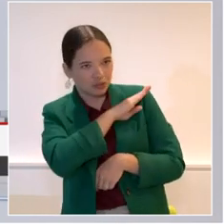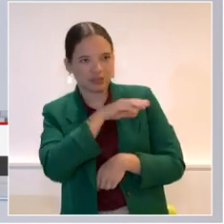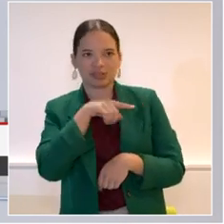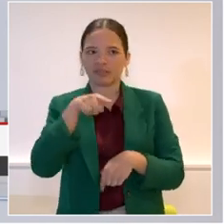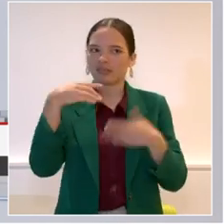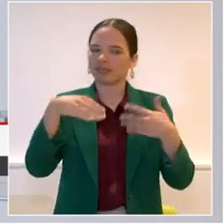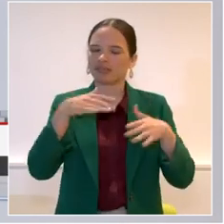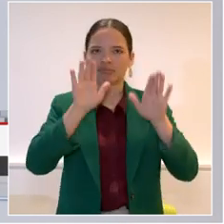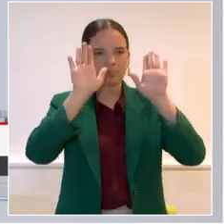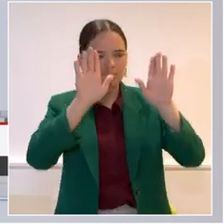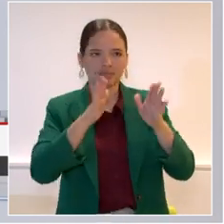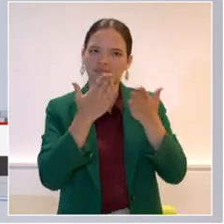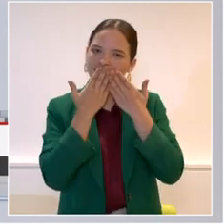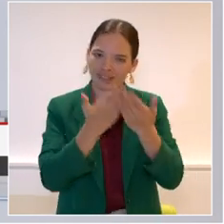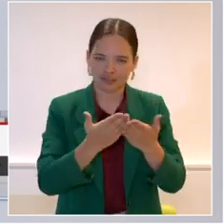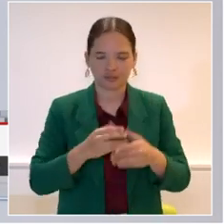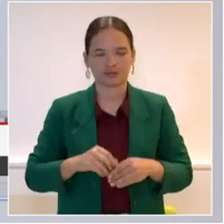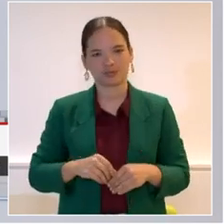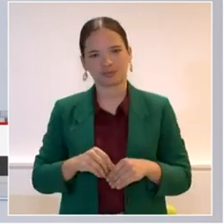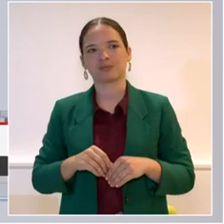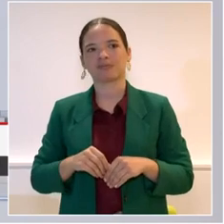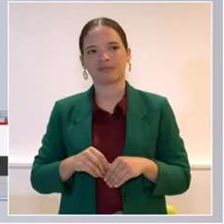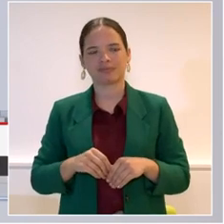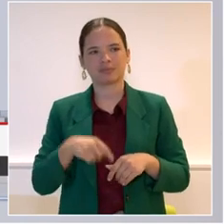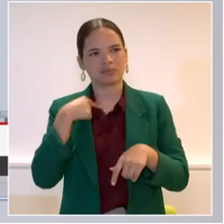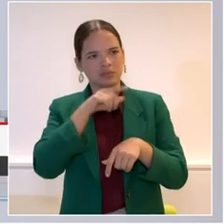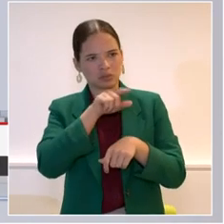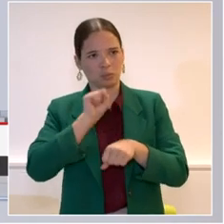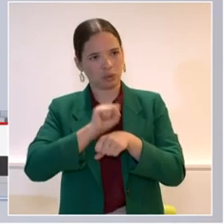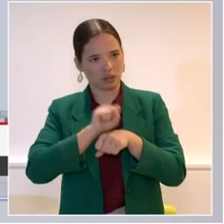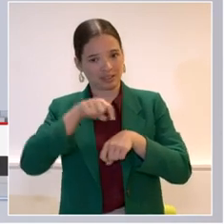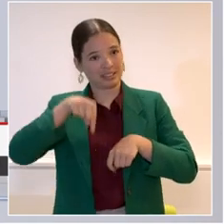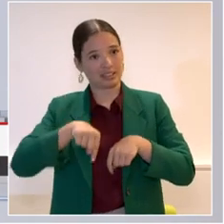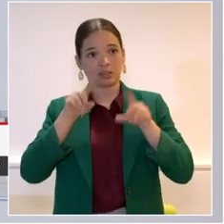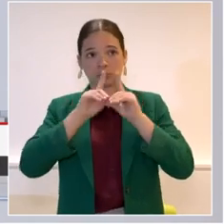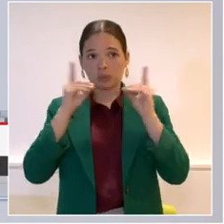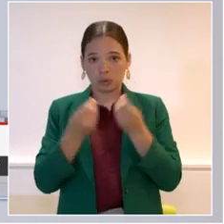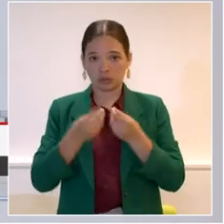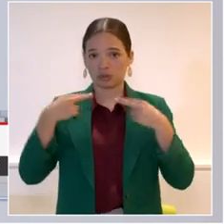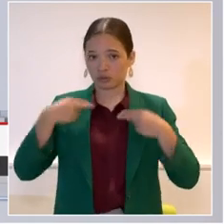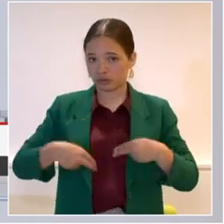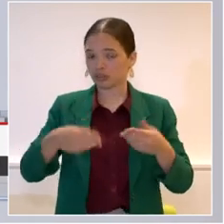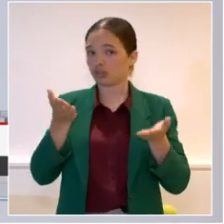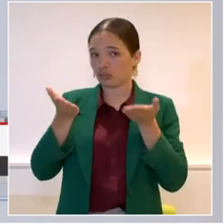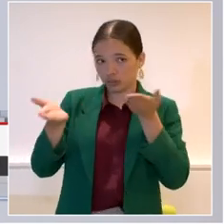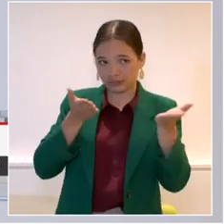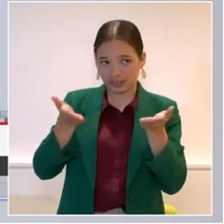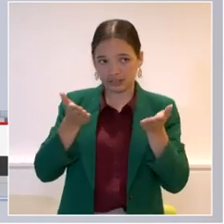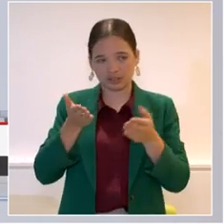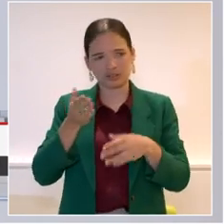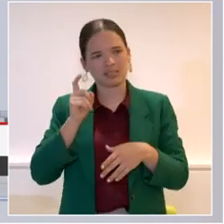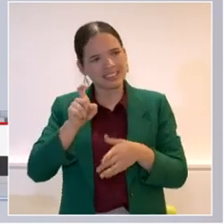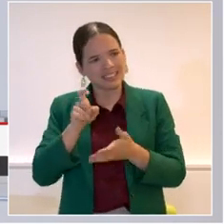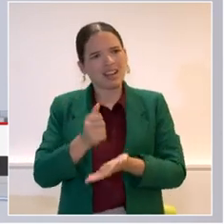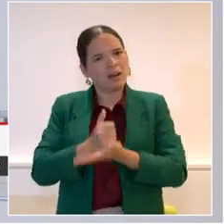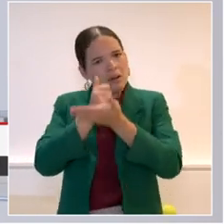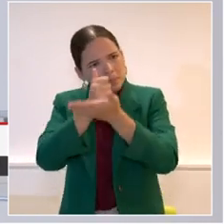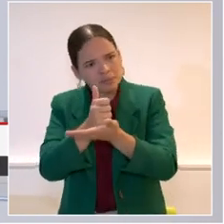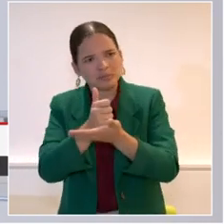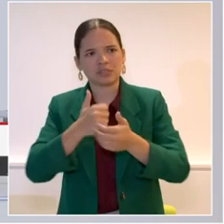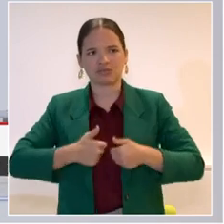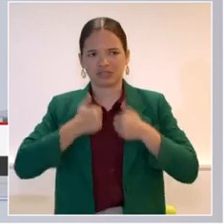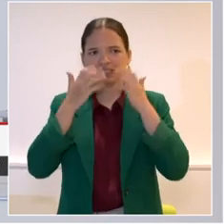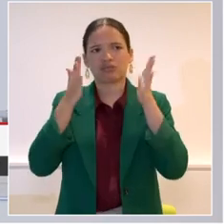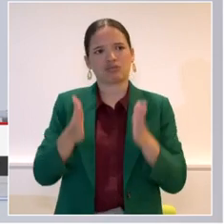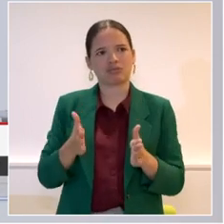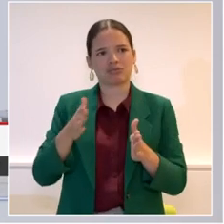Committee. The work of our Department of Human Services is about giving our residents a hand up when times are tough. And